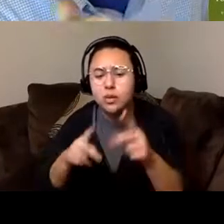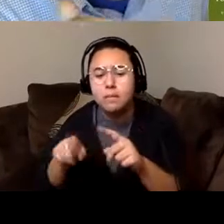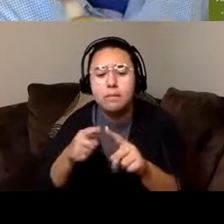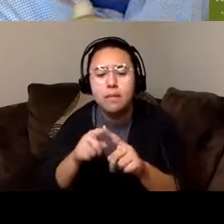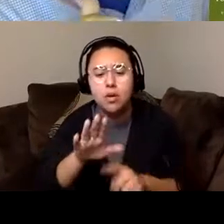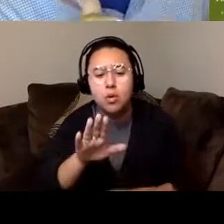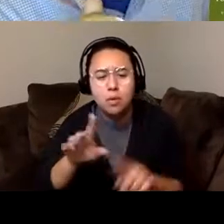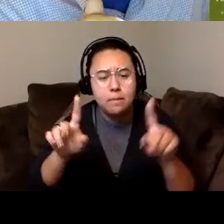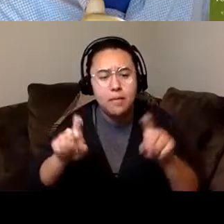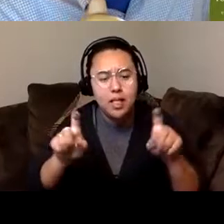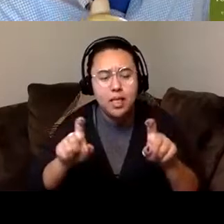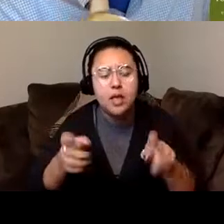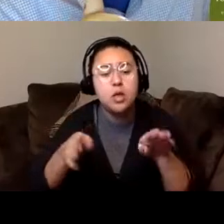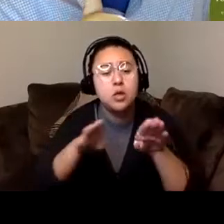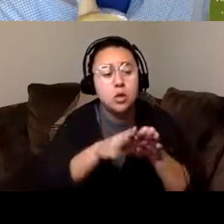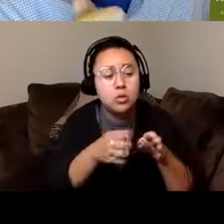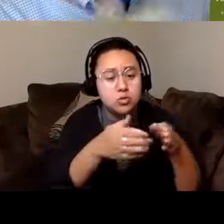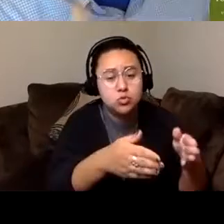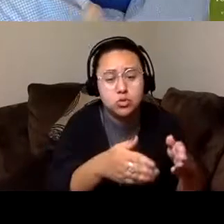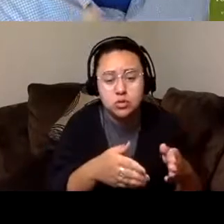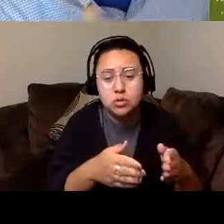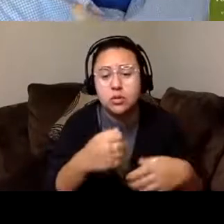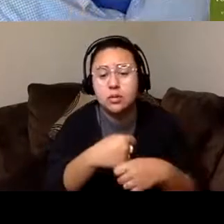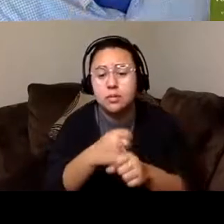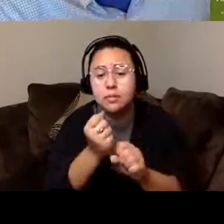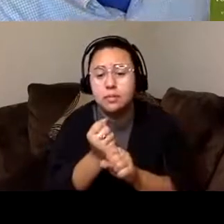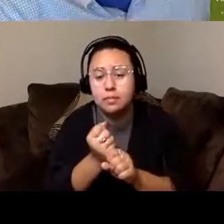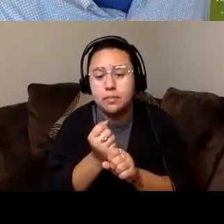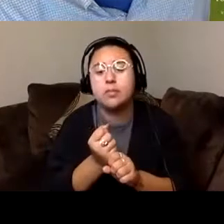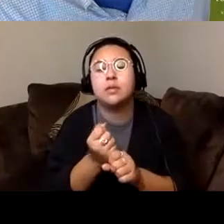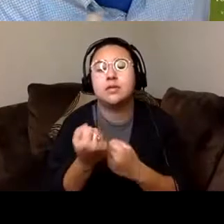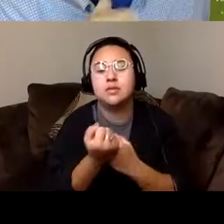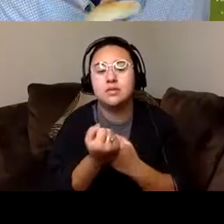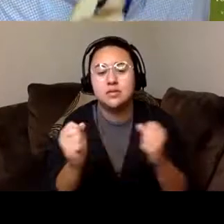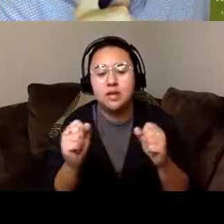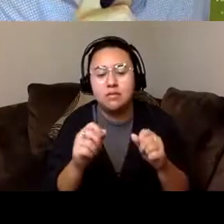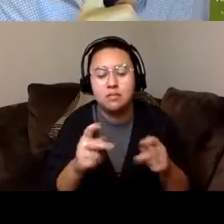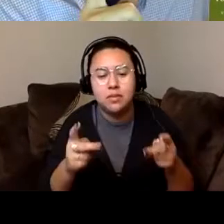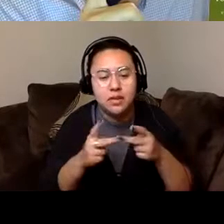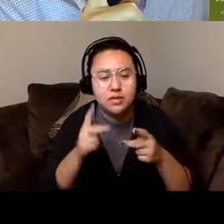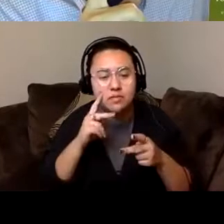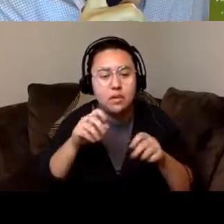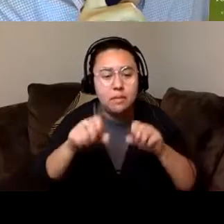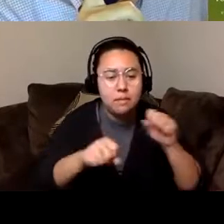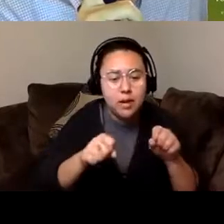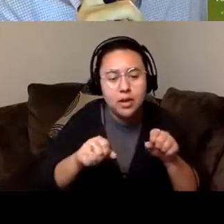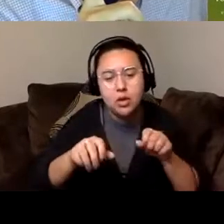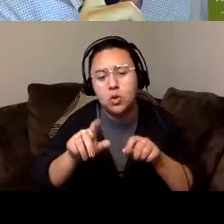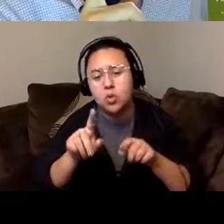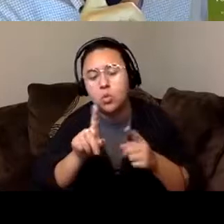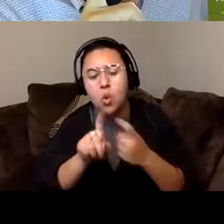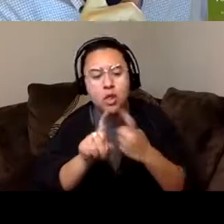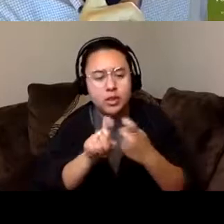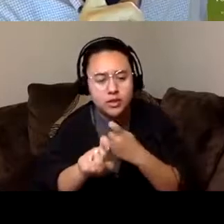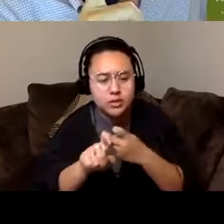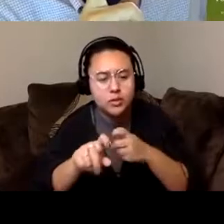piloting closing streets down and creating these safe places for biking and walking? I think